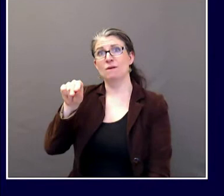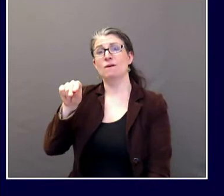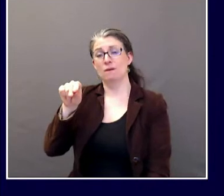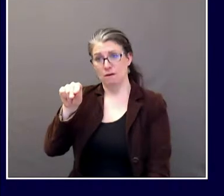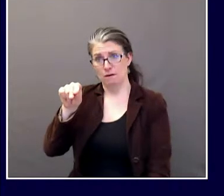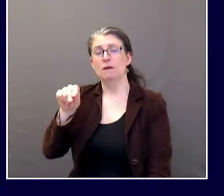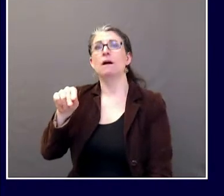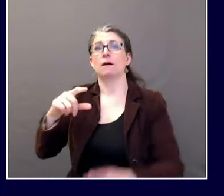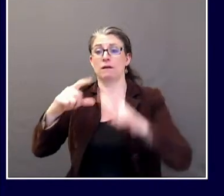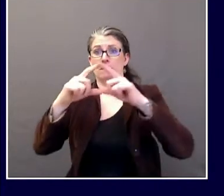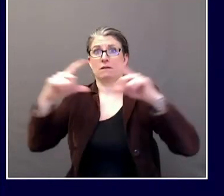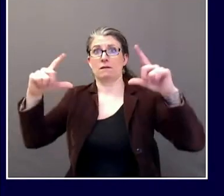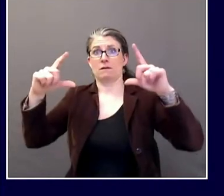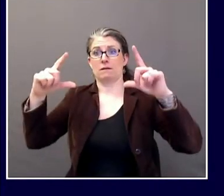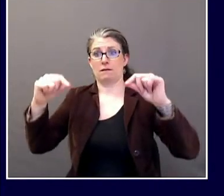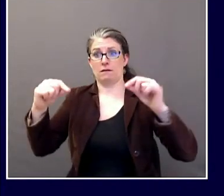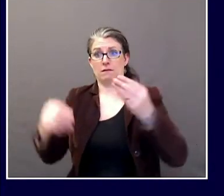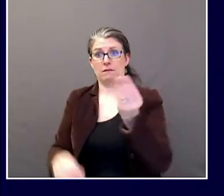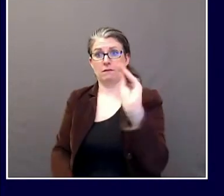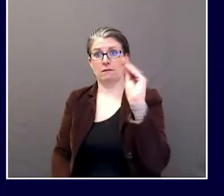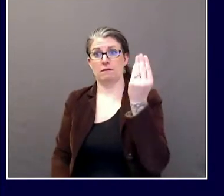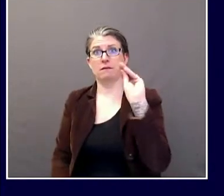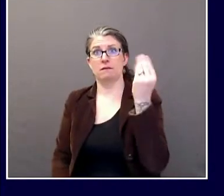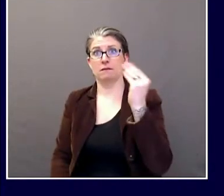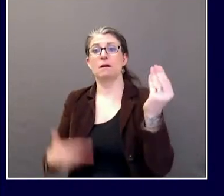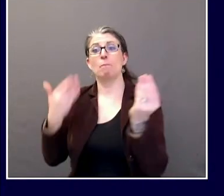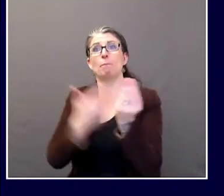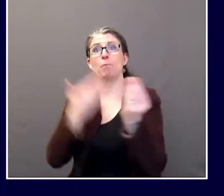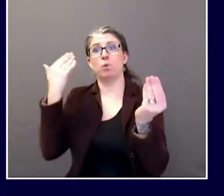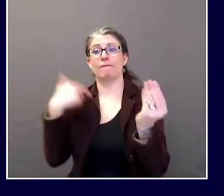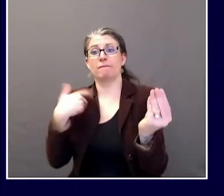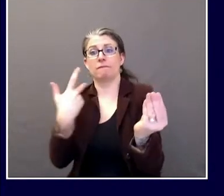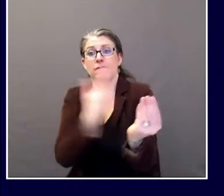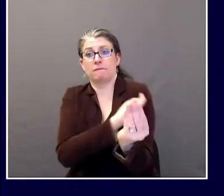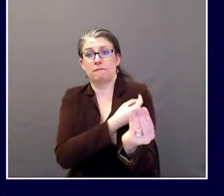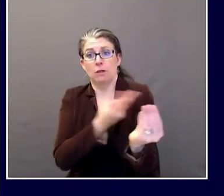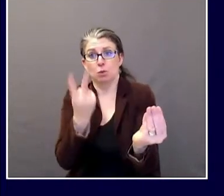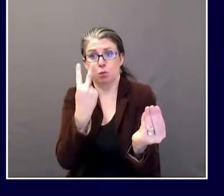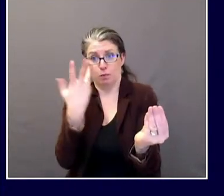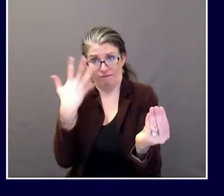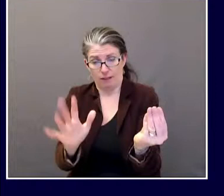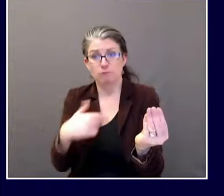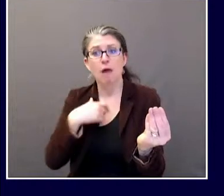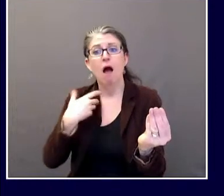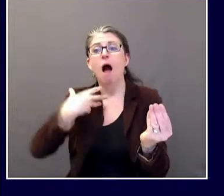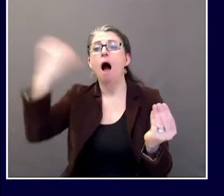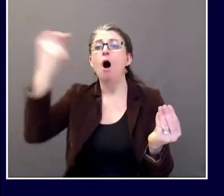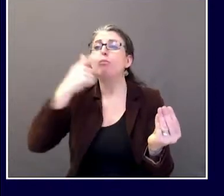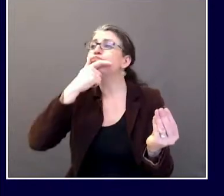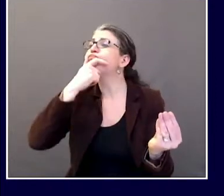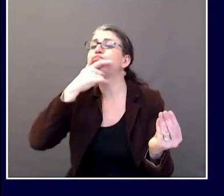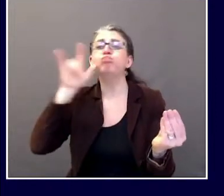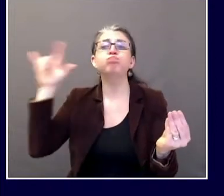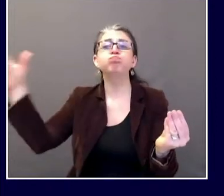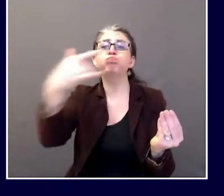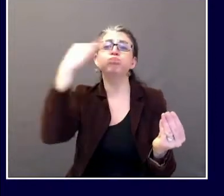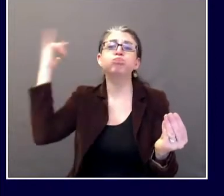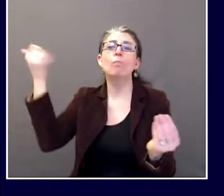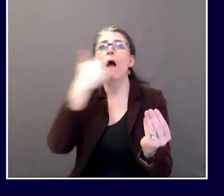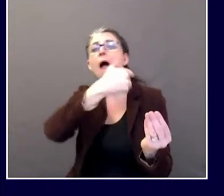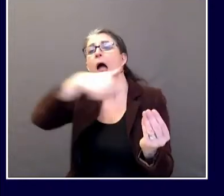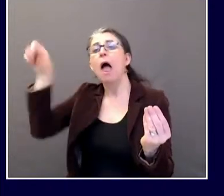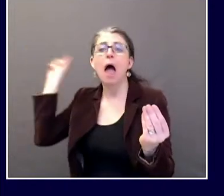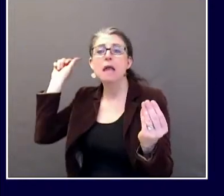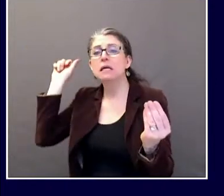Sorry, Chris, I didn't hear you that well, but I believe what I heard you ask is there a time in which in the